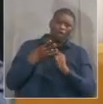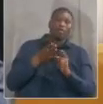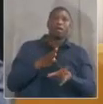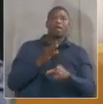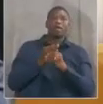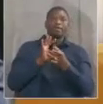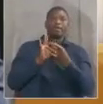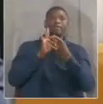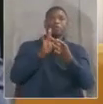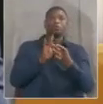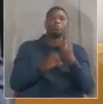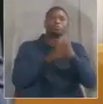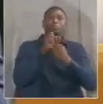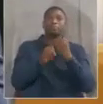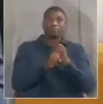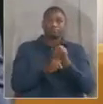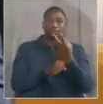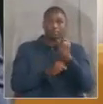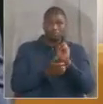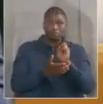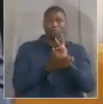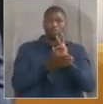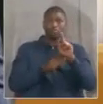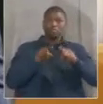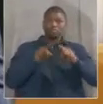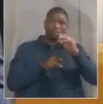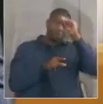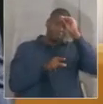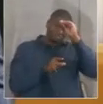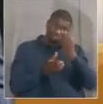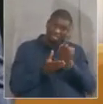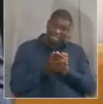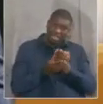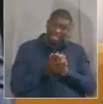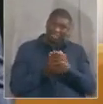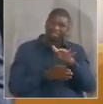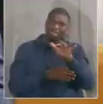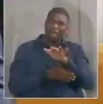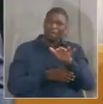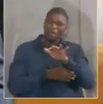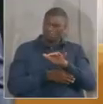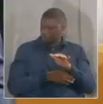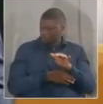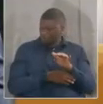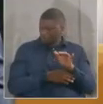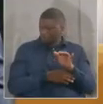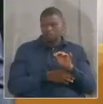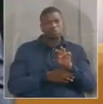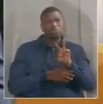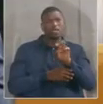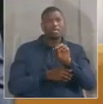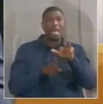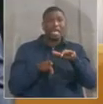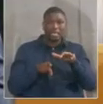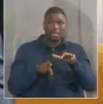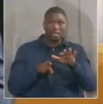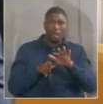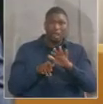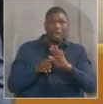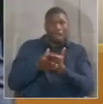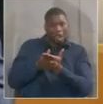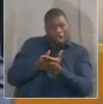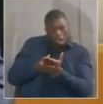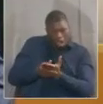2012 cases, I think, all the way up to about 2018 cases. So